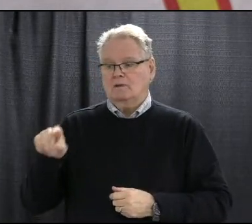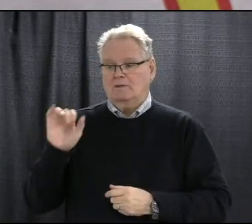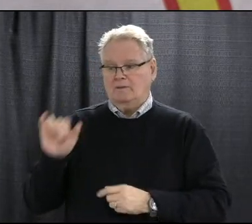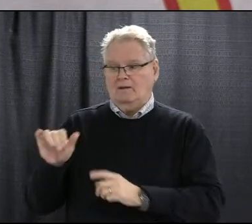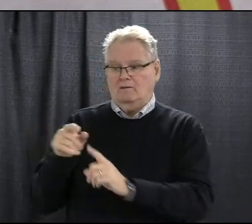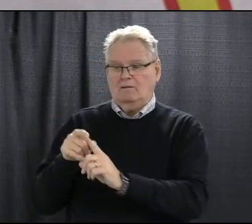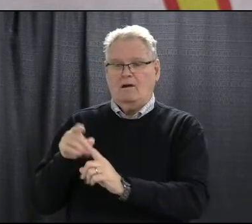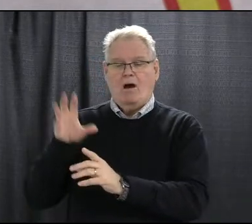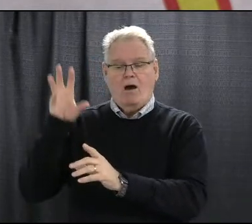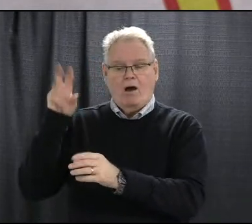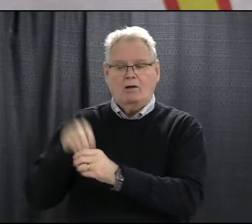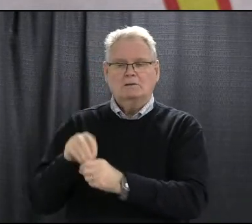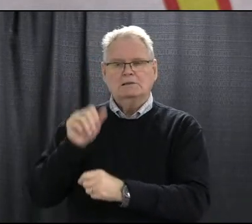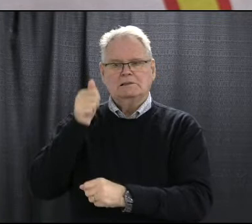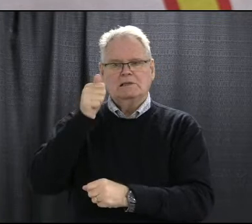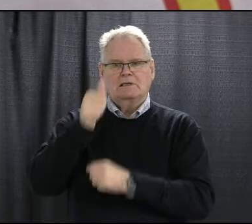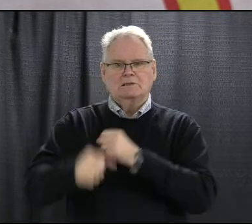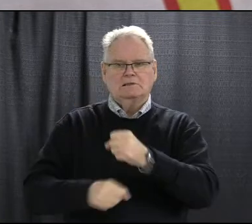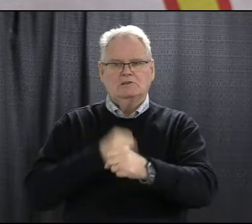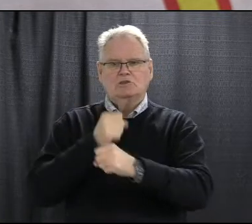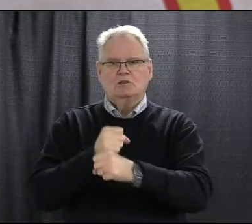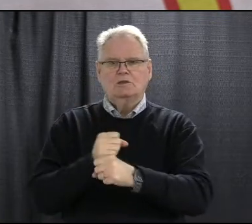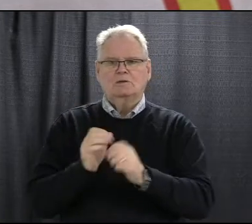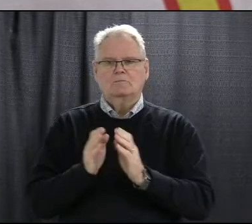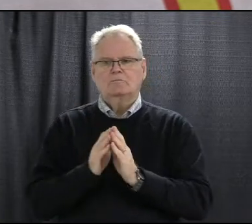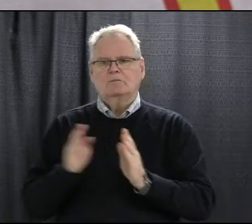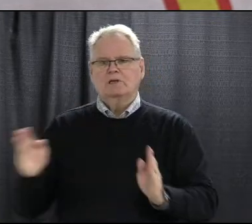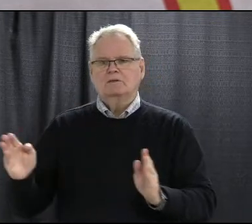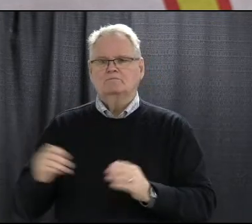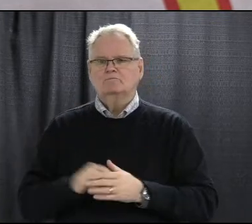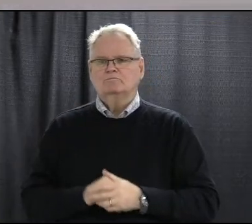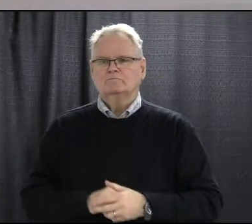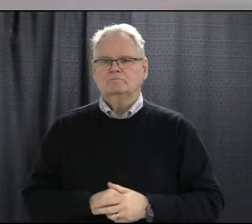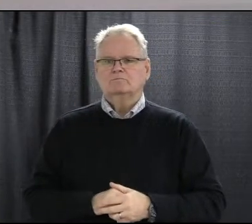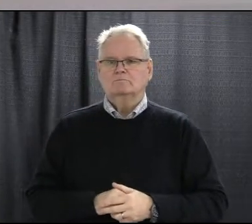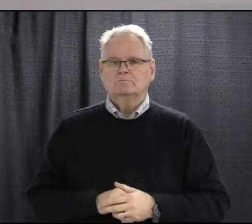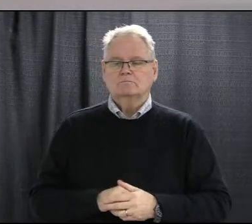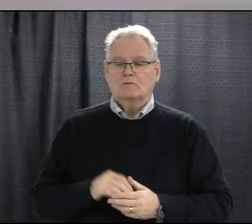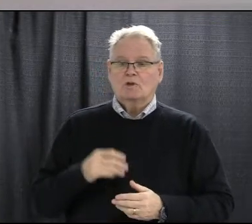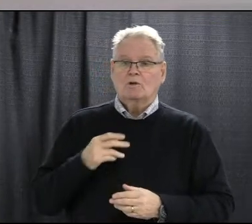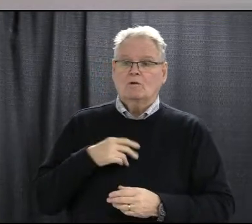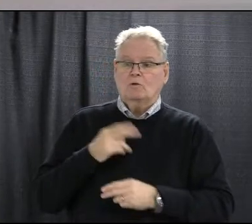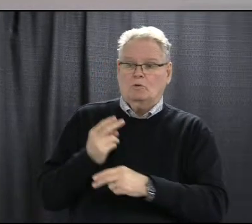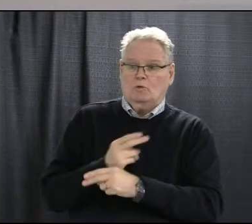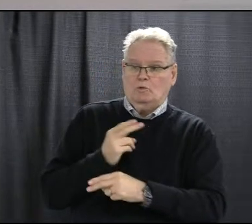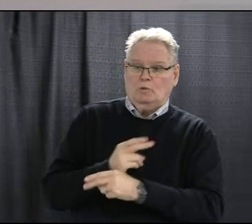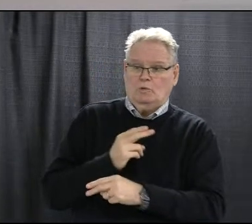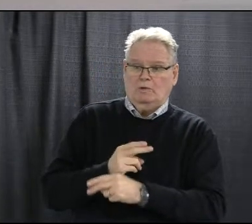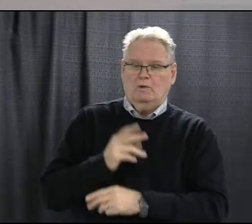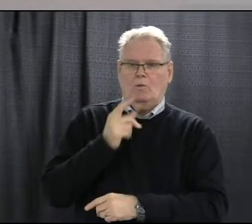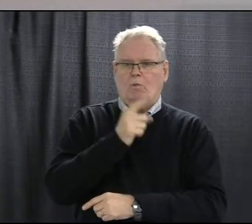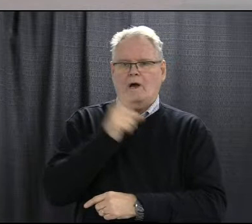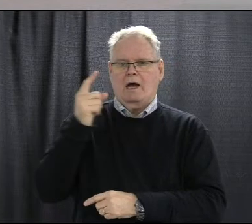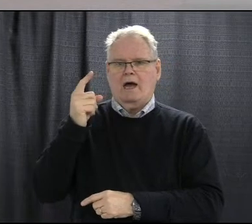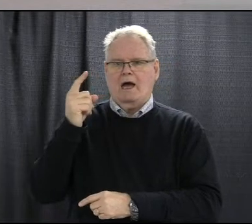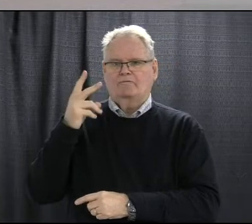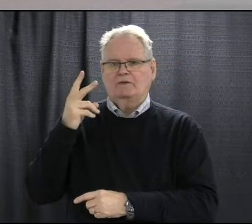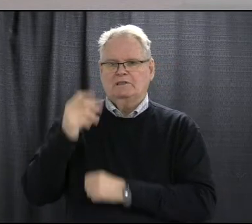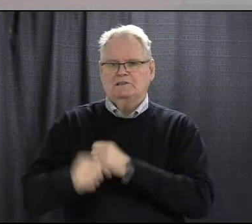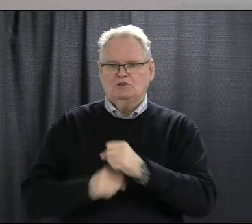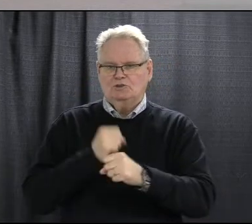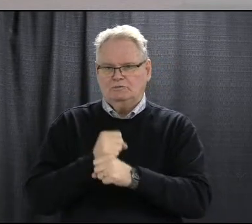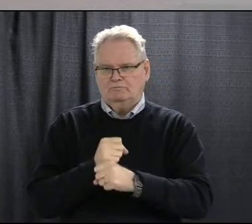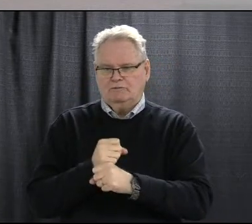a significant step forward. So for Central and Labrador, is more built infrastructure needed? Like, does the province need to build